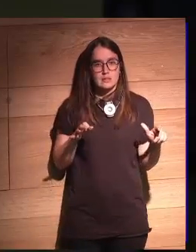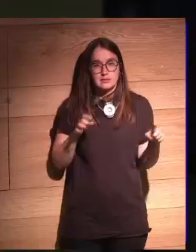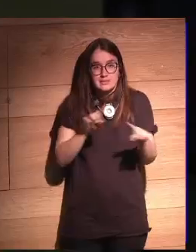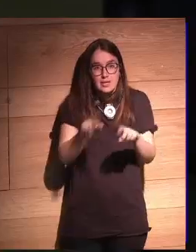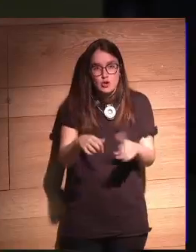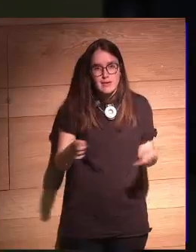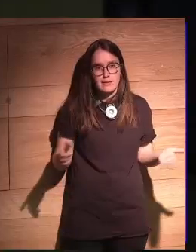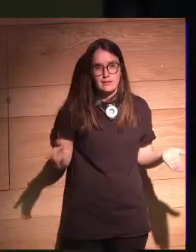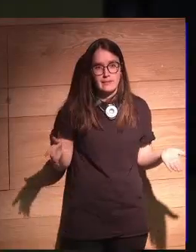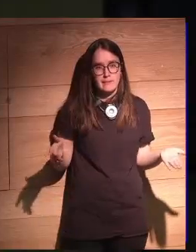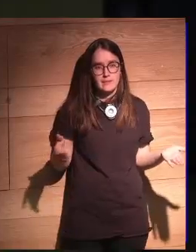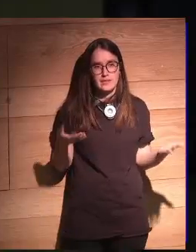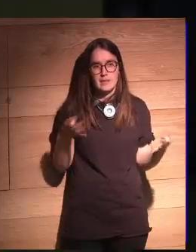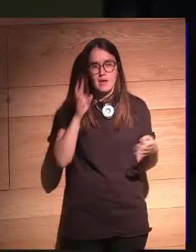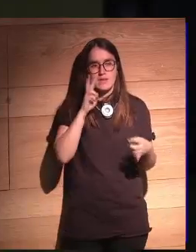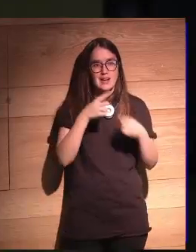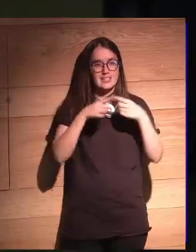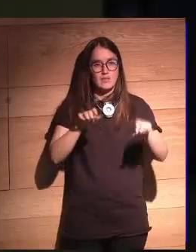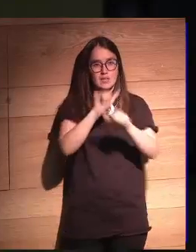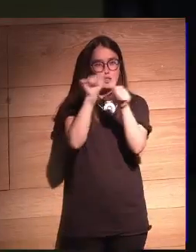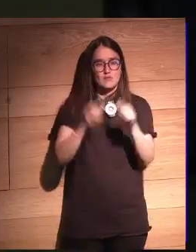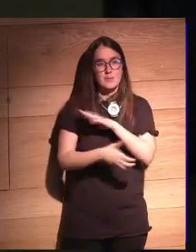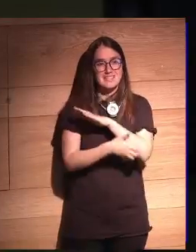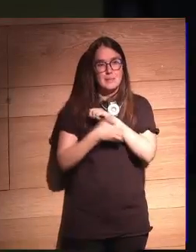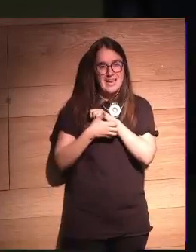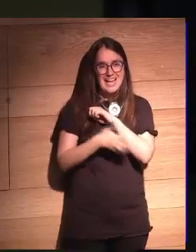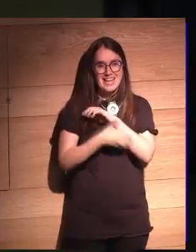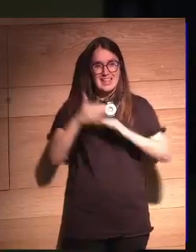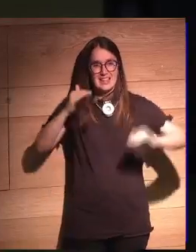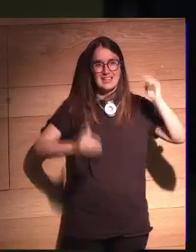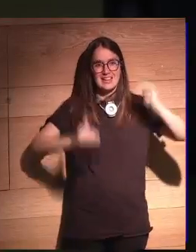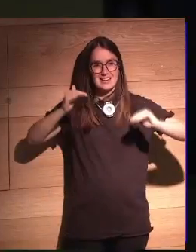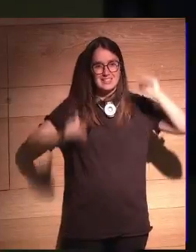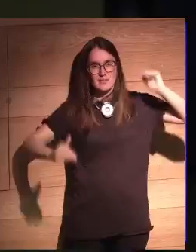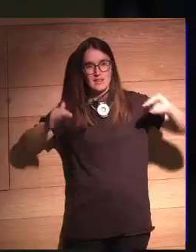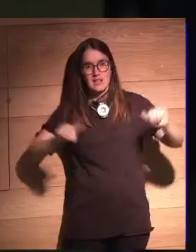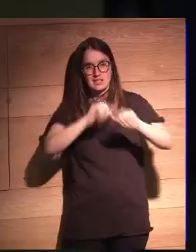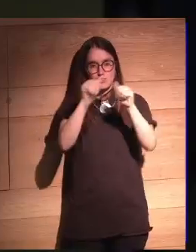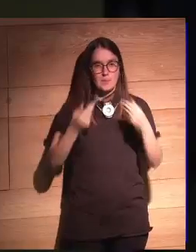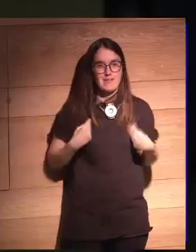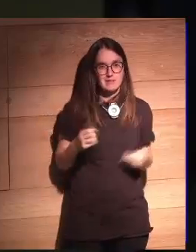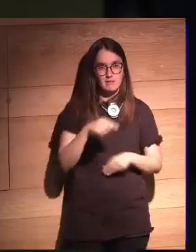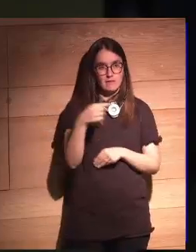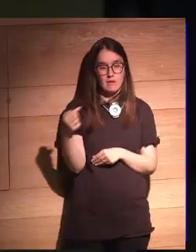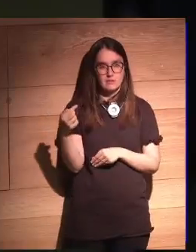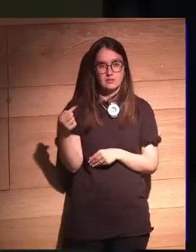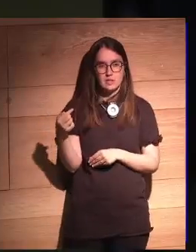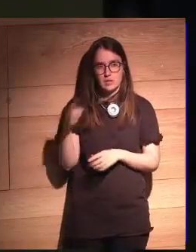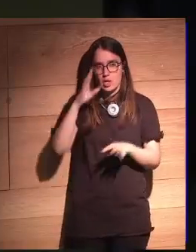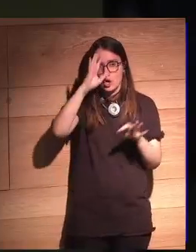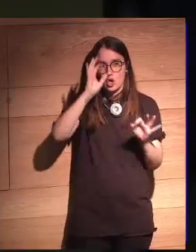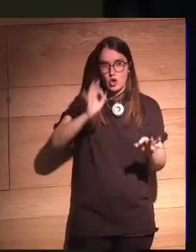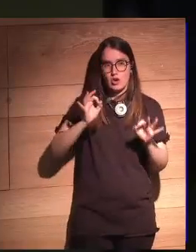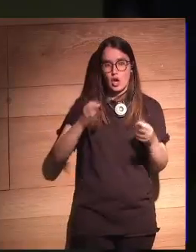together the different sorts of precarity and instability that different sorts of households experience. I mean, it's not, obviously middle-class